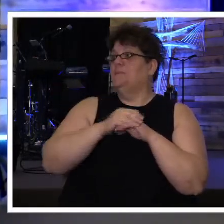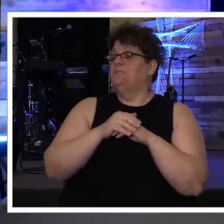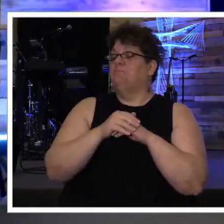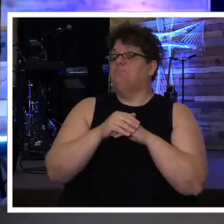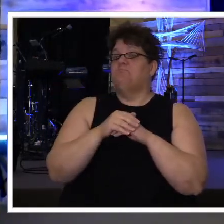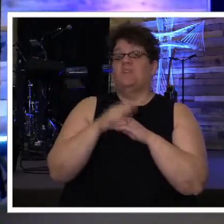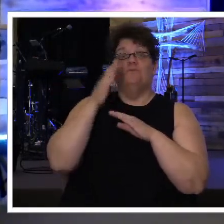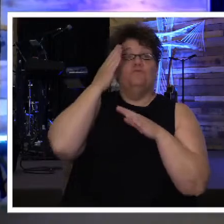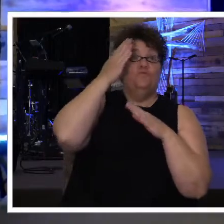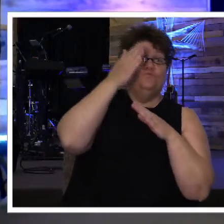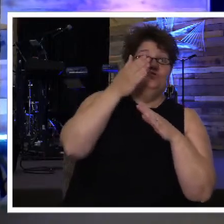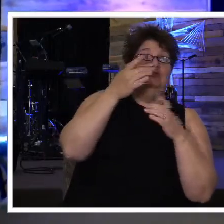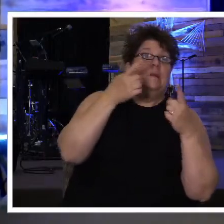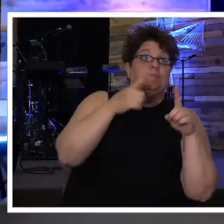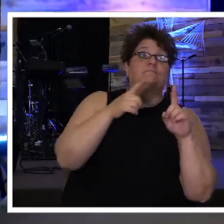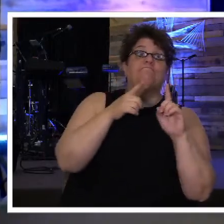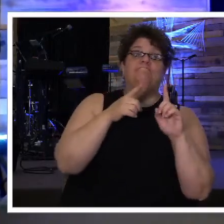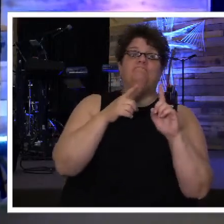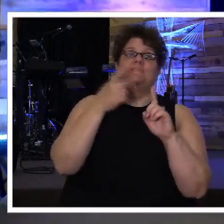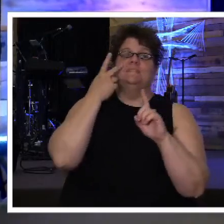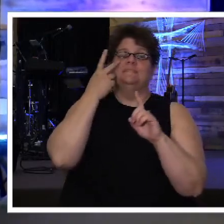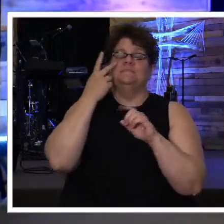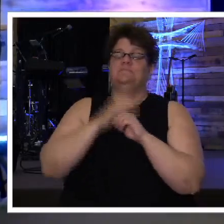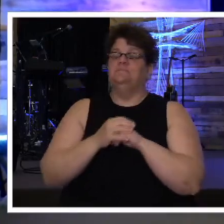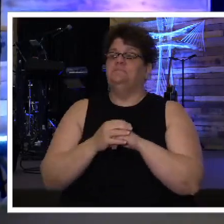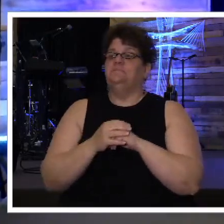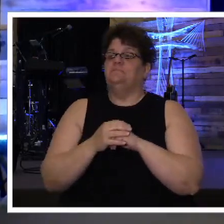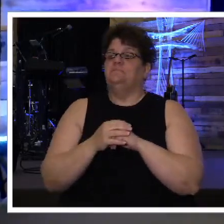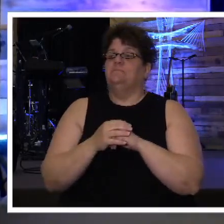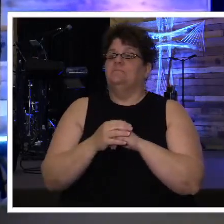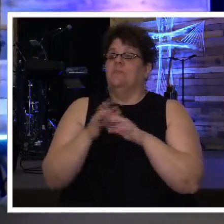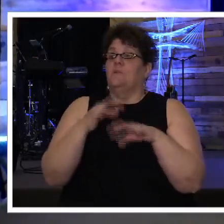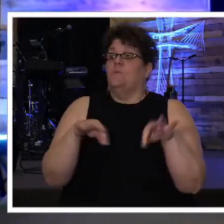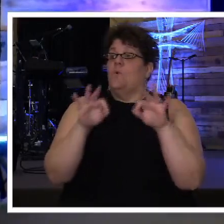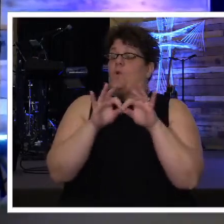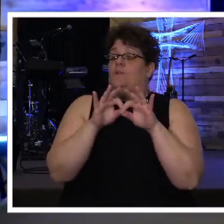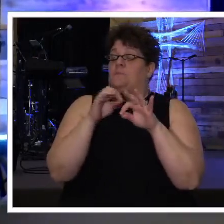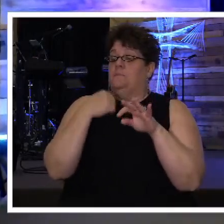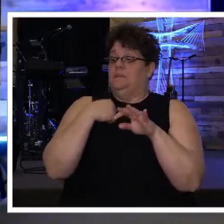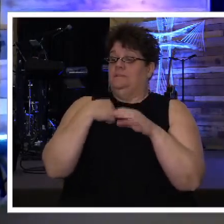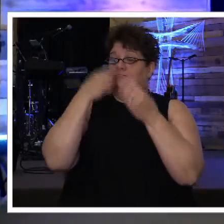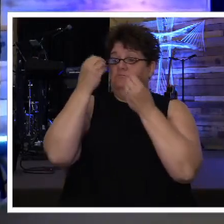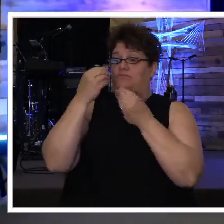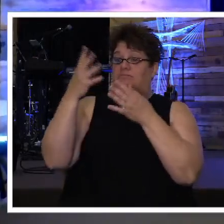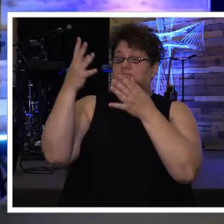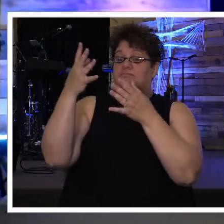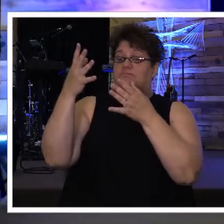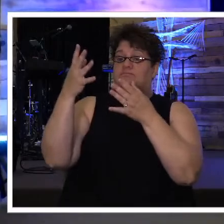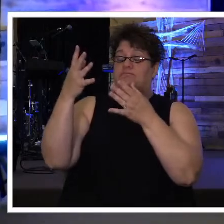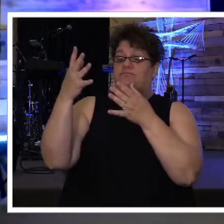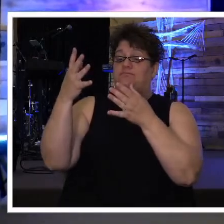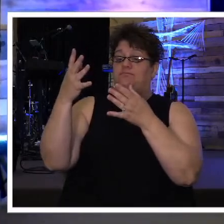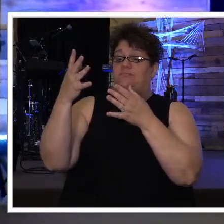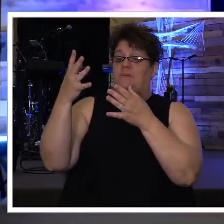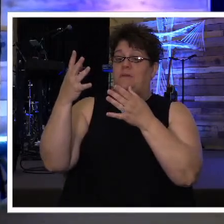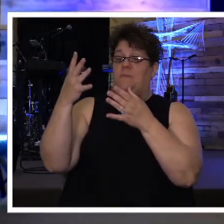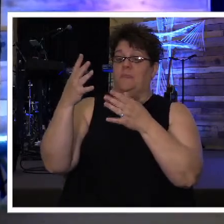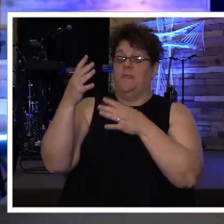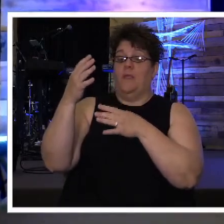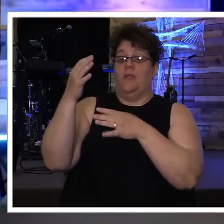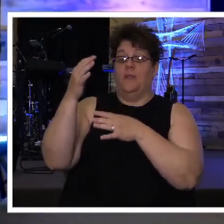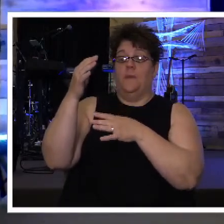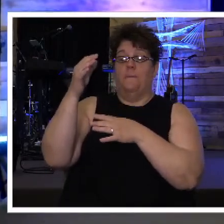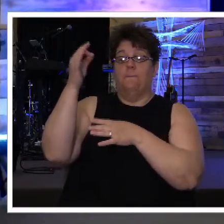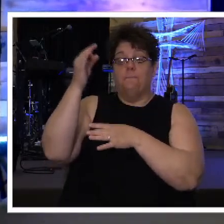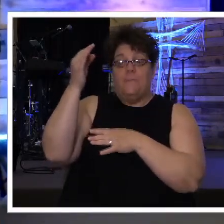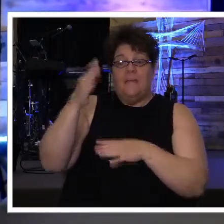to come as well. And so it's important for us to meet today before Pastor Doug heads away for the summer on his sabbatical, so that while